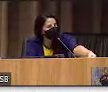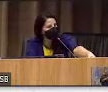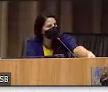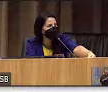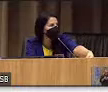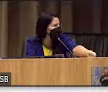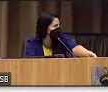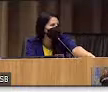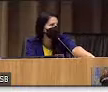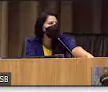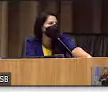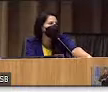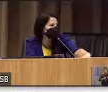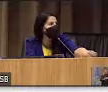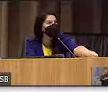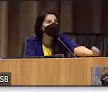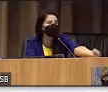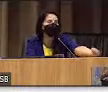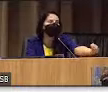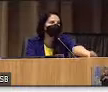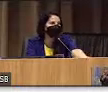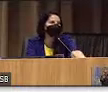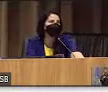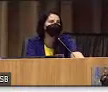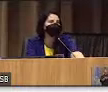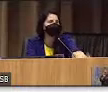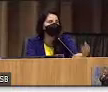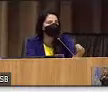validated. We know that they have to be validated,